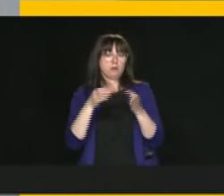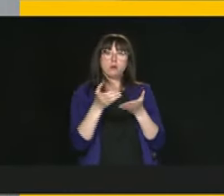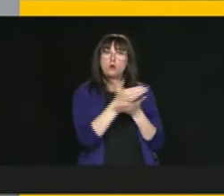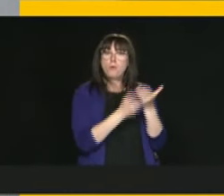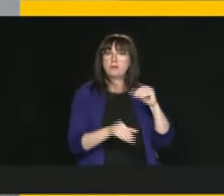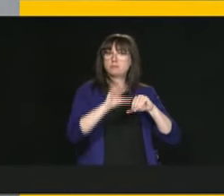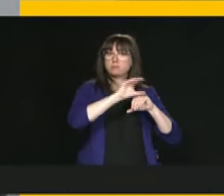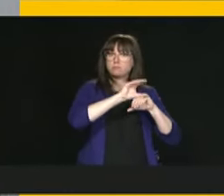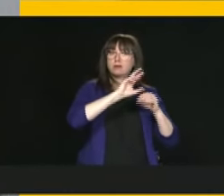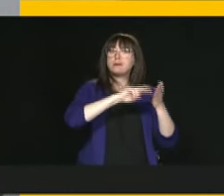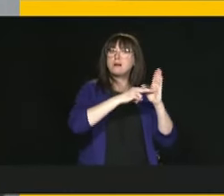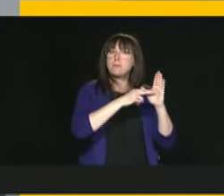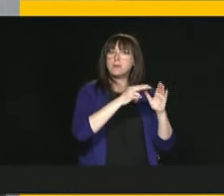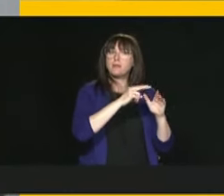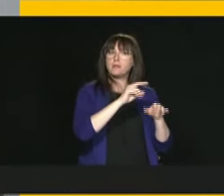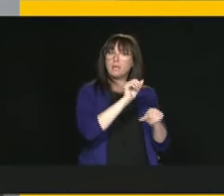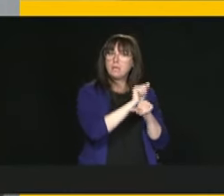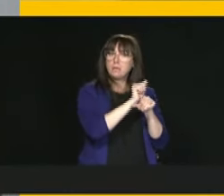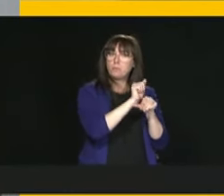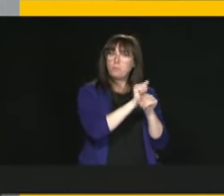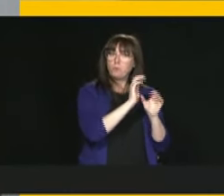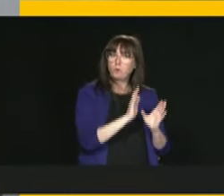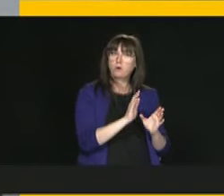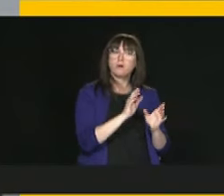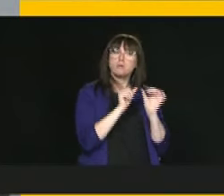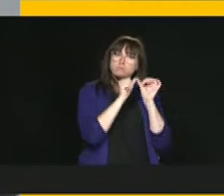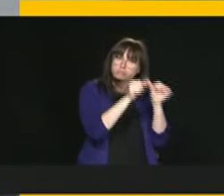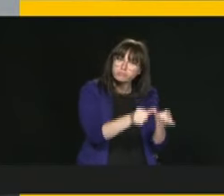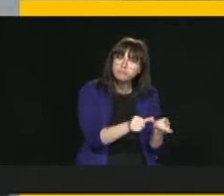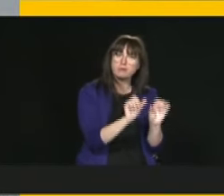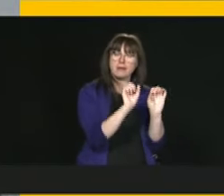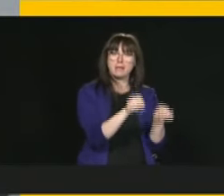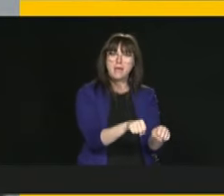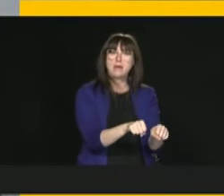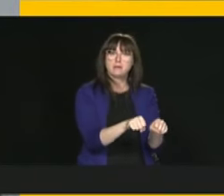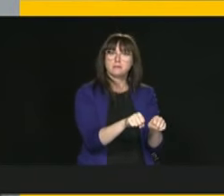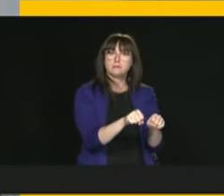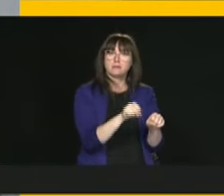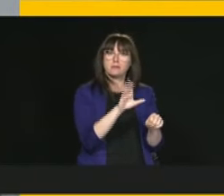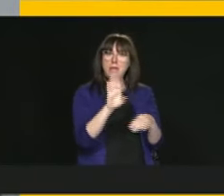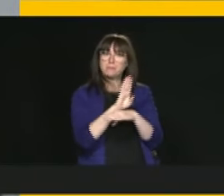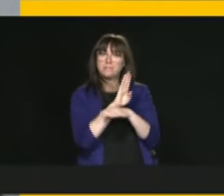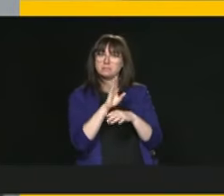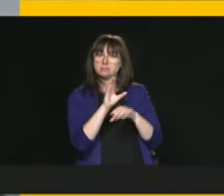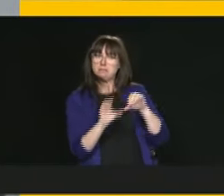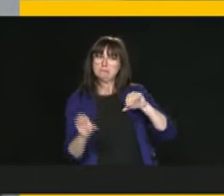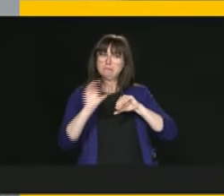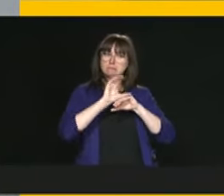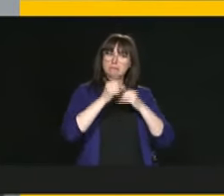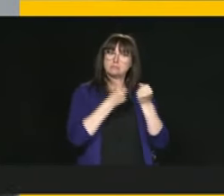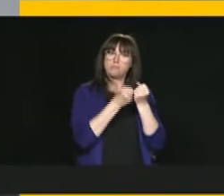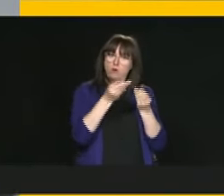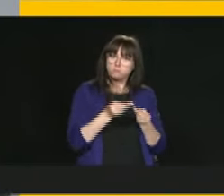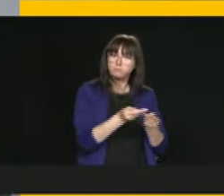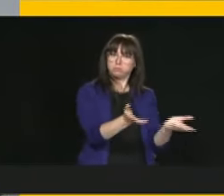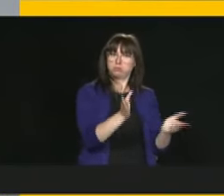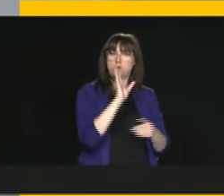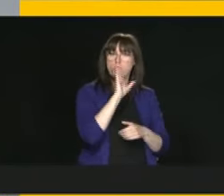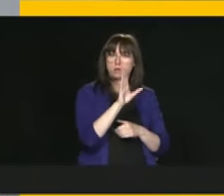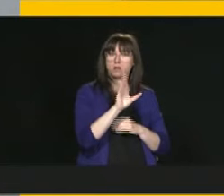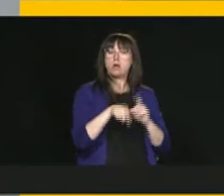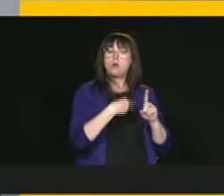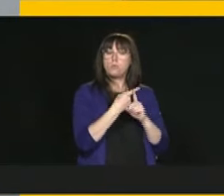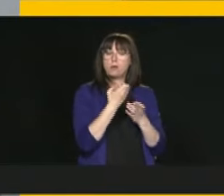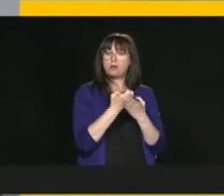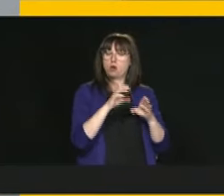to stay connected with their employment so that once we start being able to reopen certain sectors and once the economy